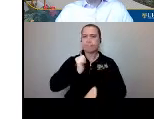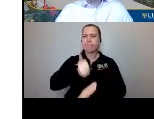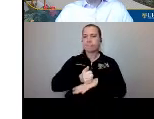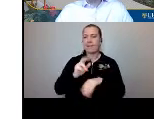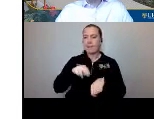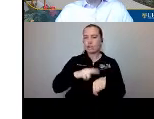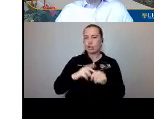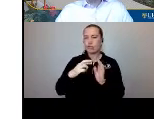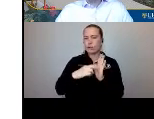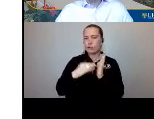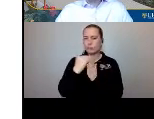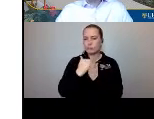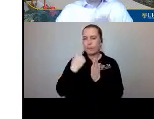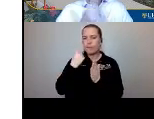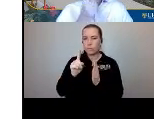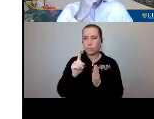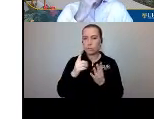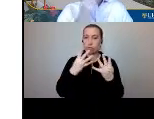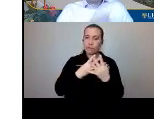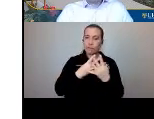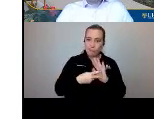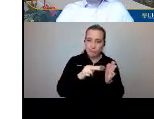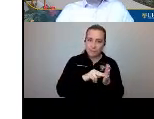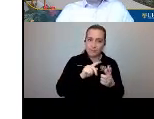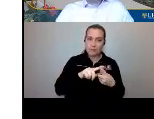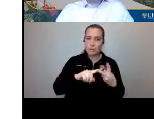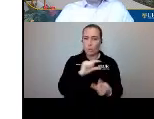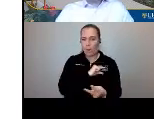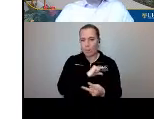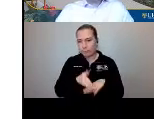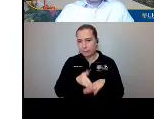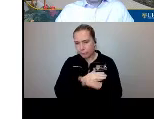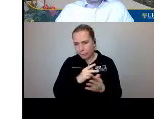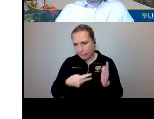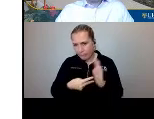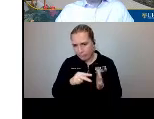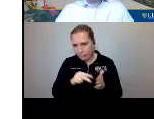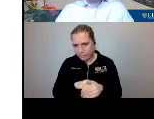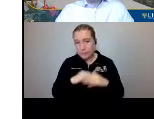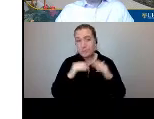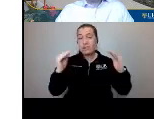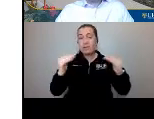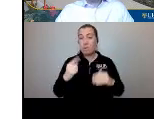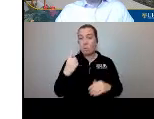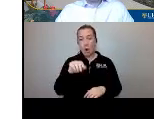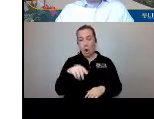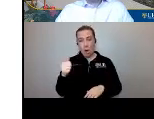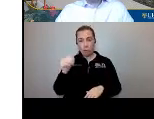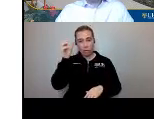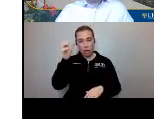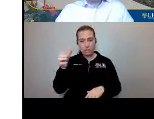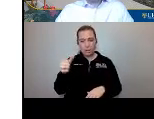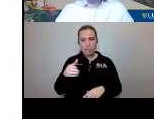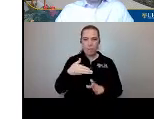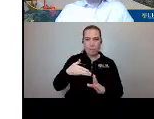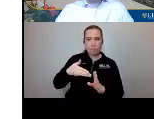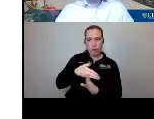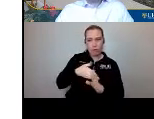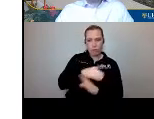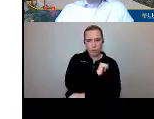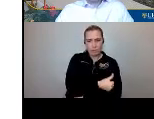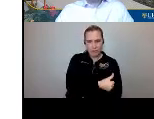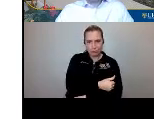quality improvement purposes, as well as the concept of prior authorization and insurance coverage which has